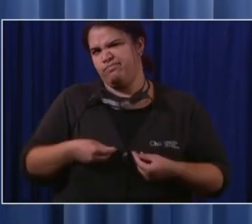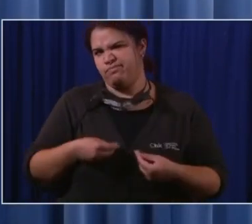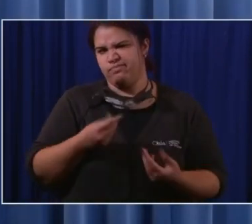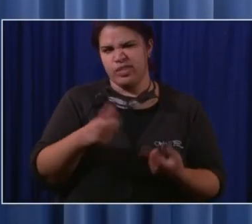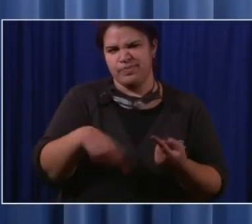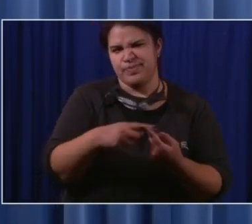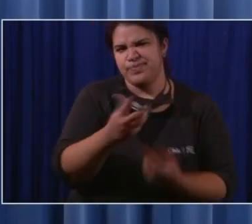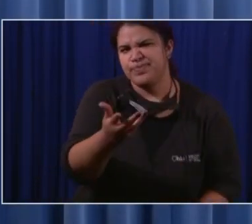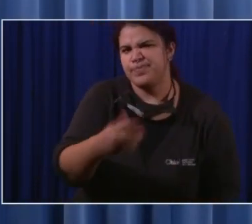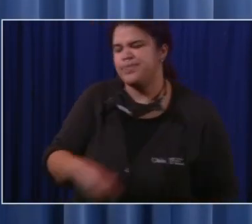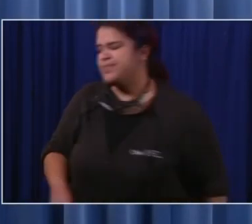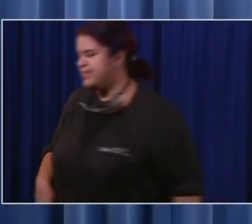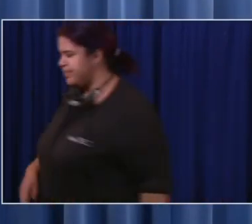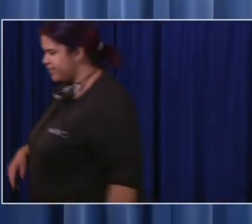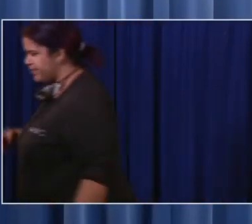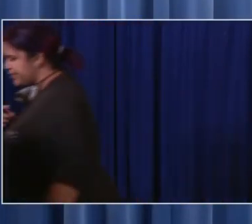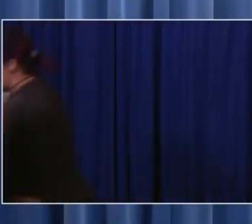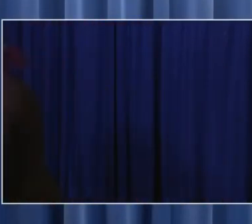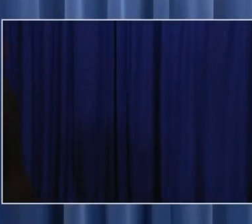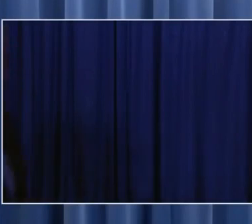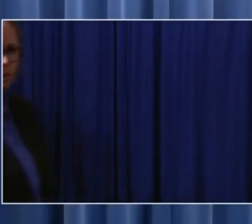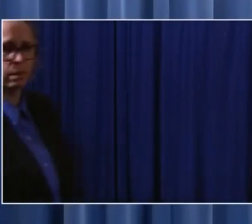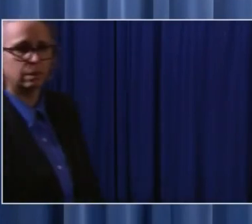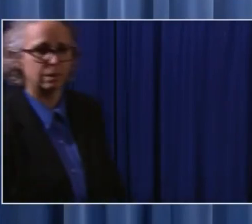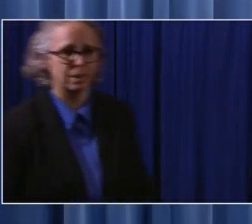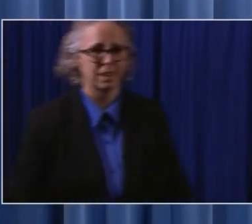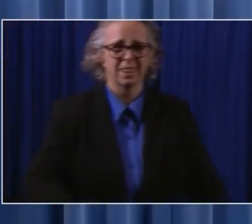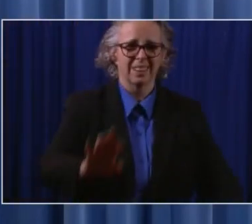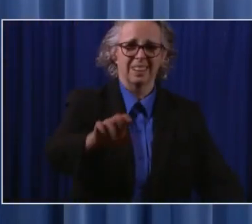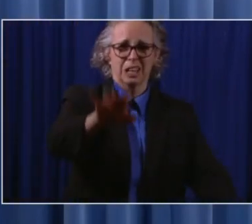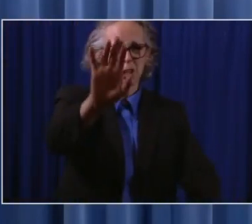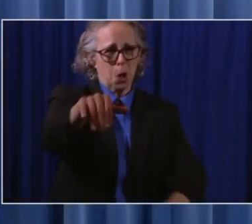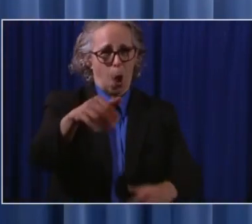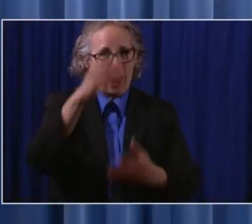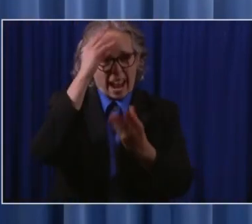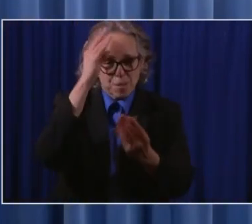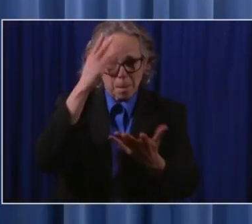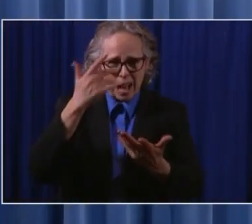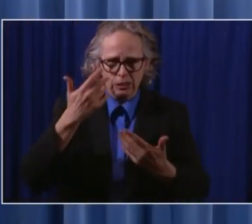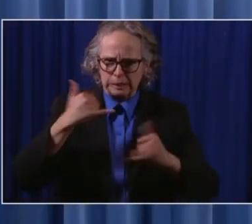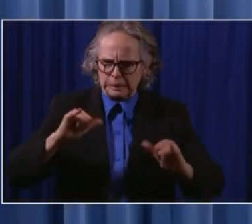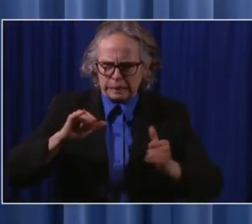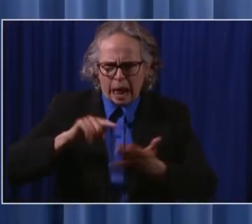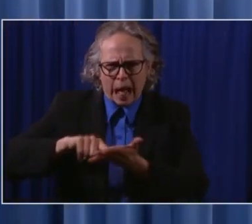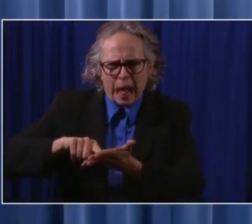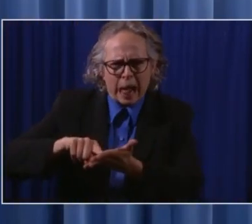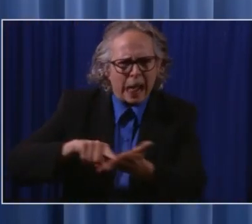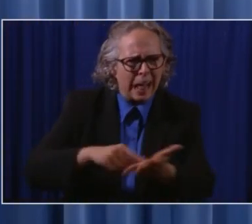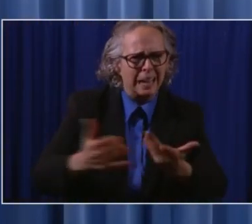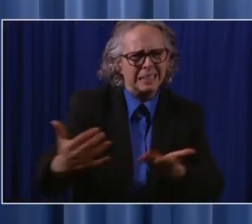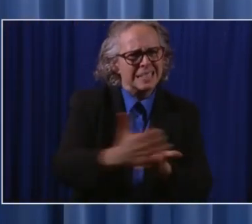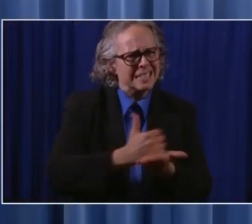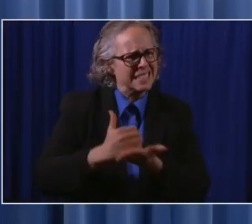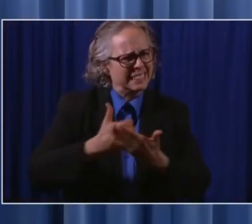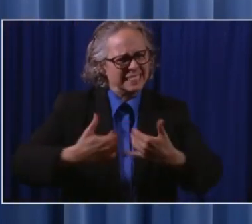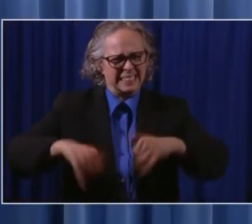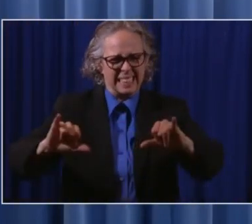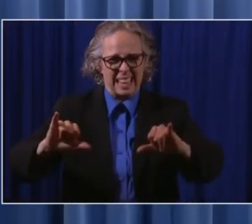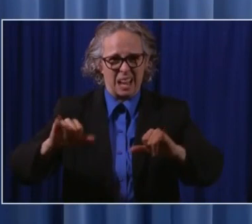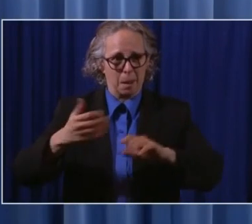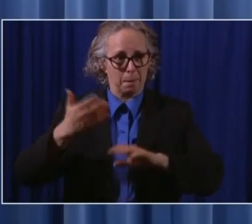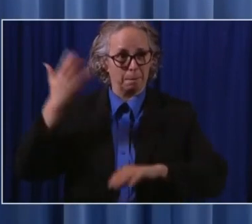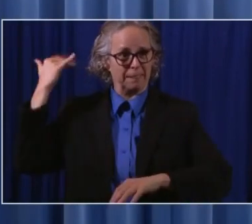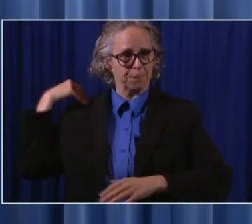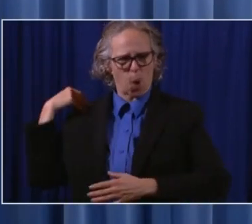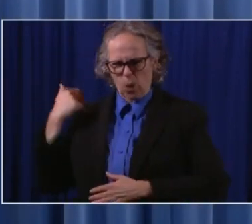Laura, we continue to try to get the best data. When we started this, we had virtually no data.